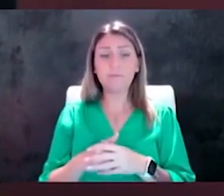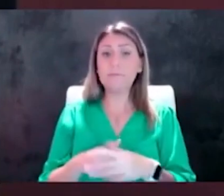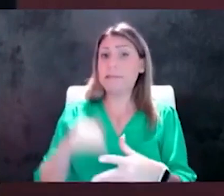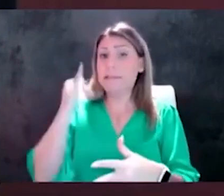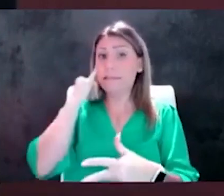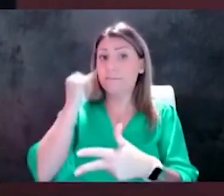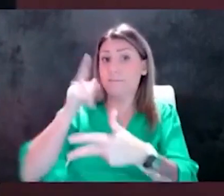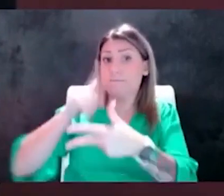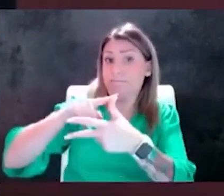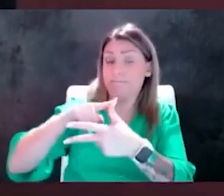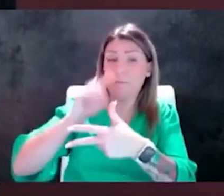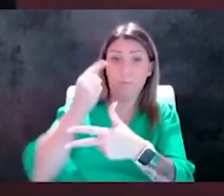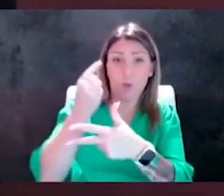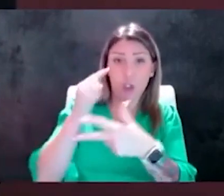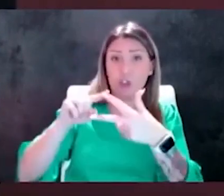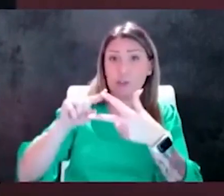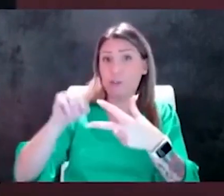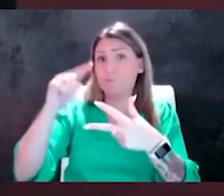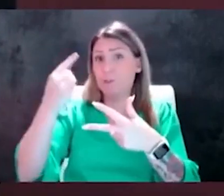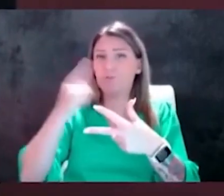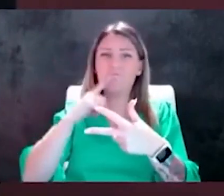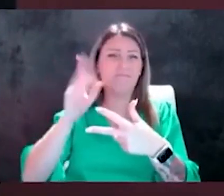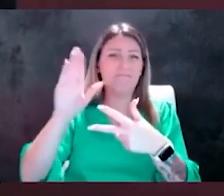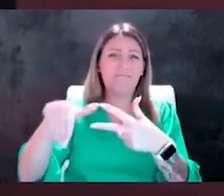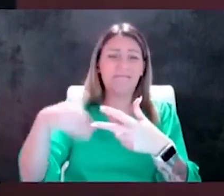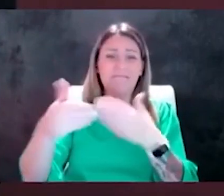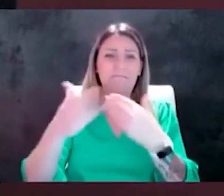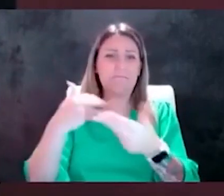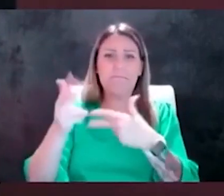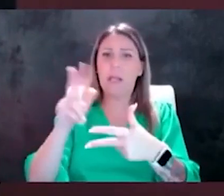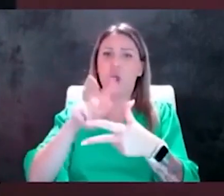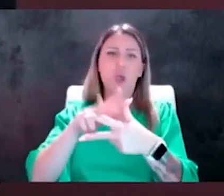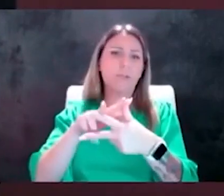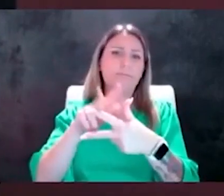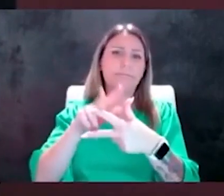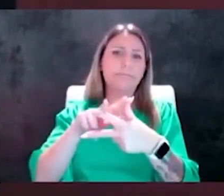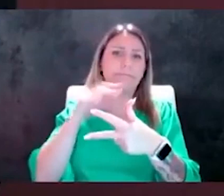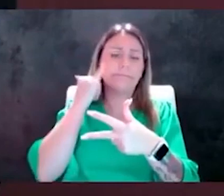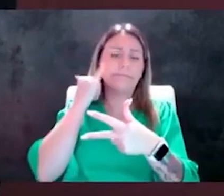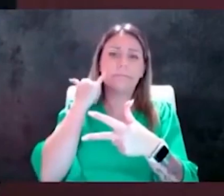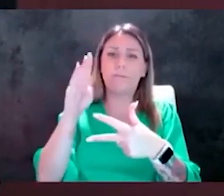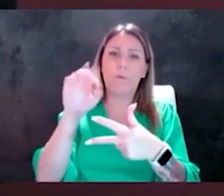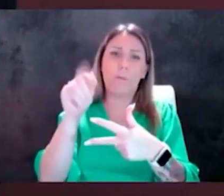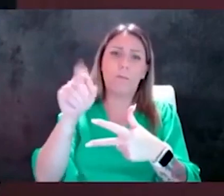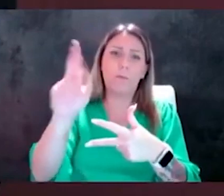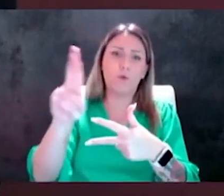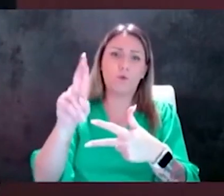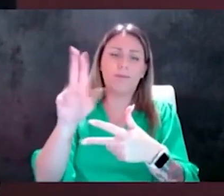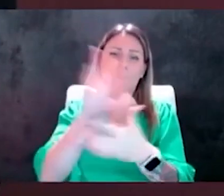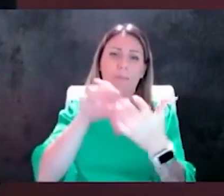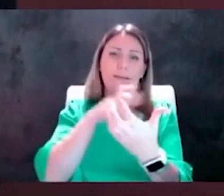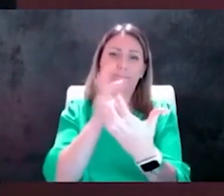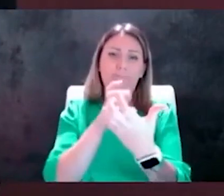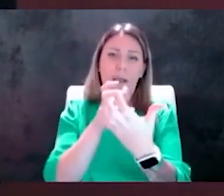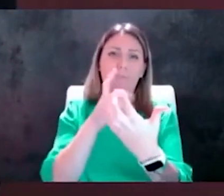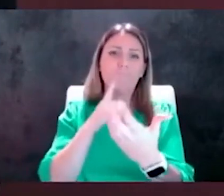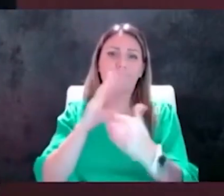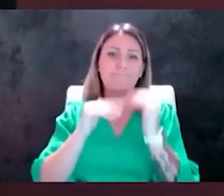up front, I think you can flip a coin about Pfizer or Moderna as far as whether you want to mix and match, and I'm comfortable going either way.